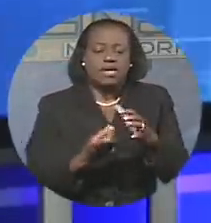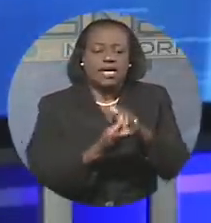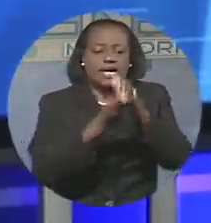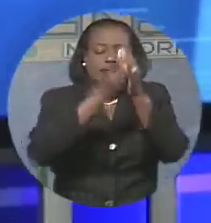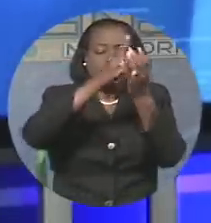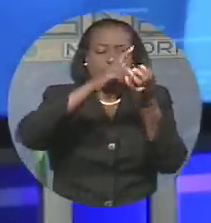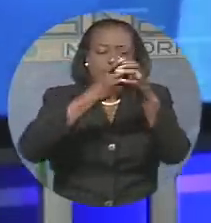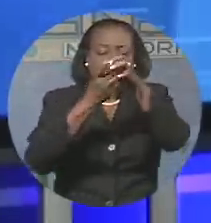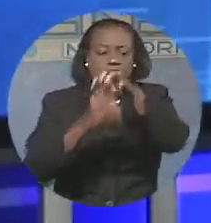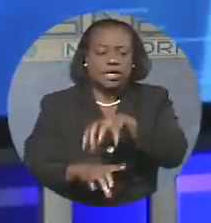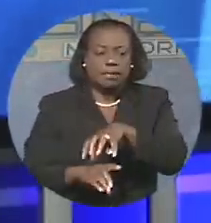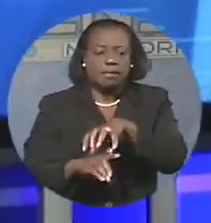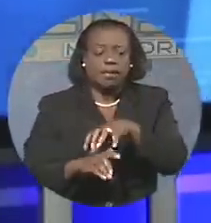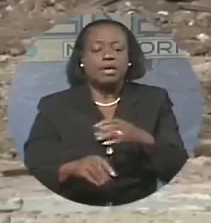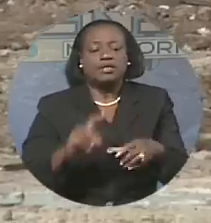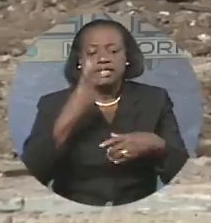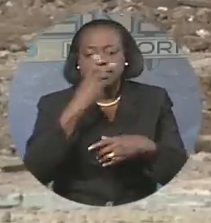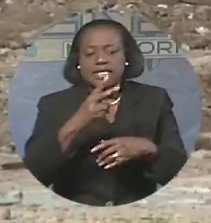this lingering menace.